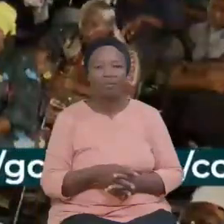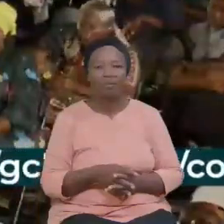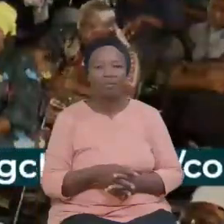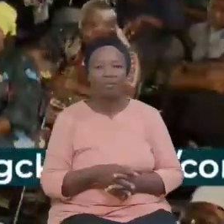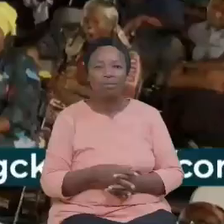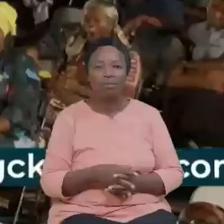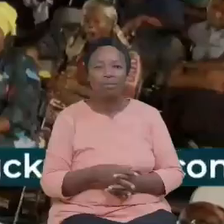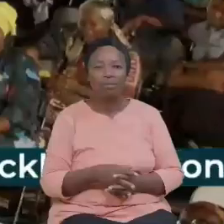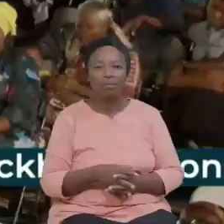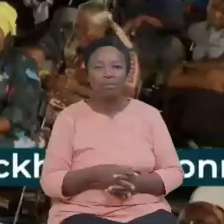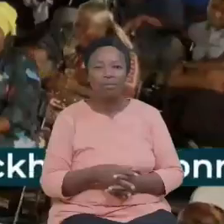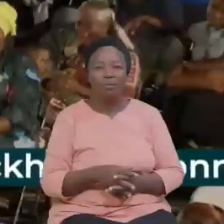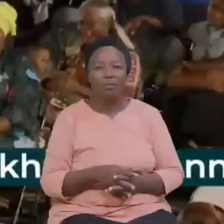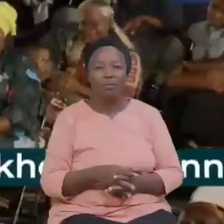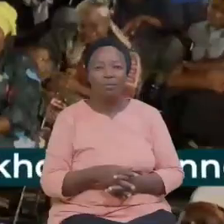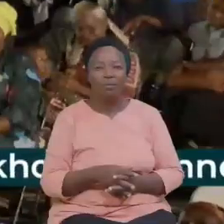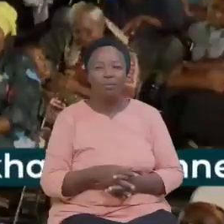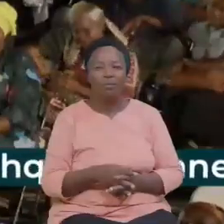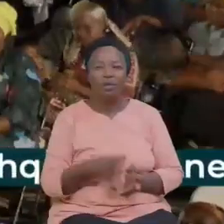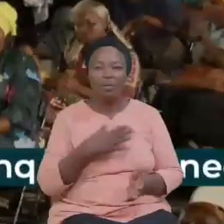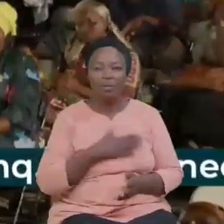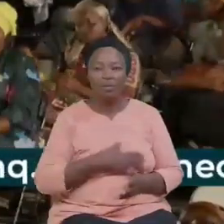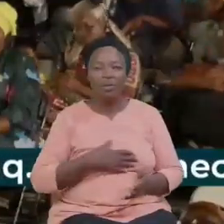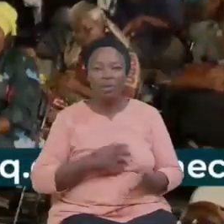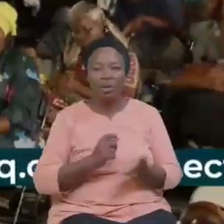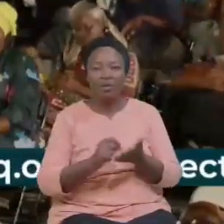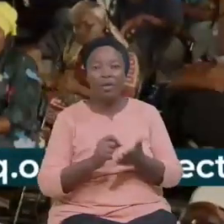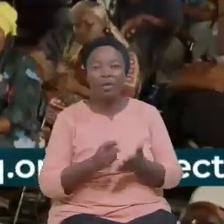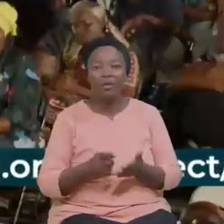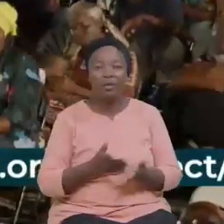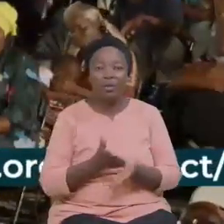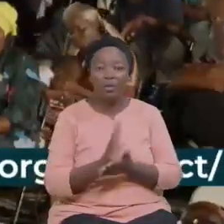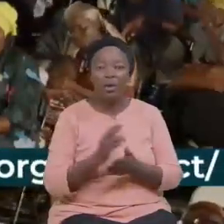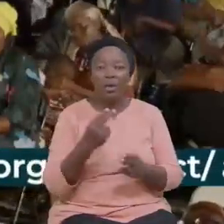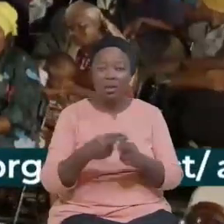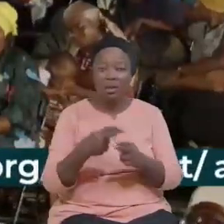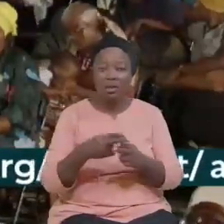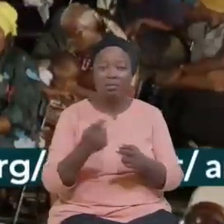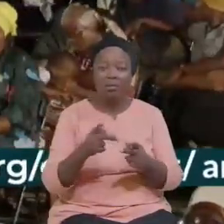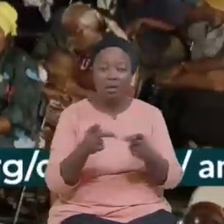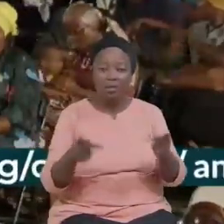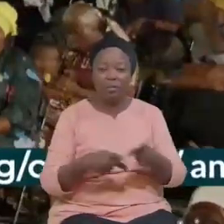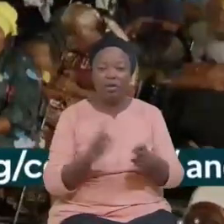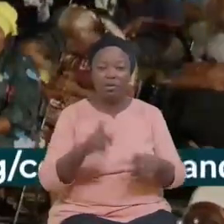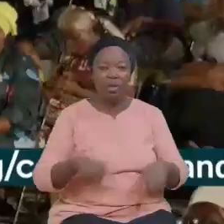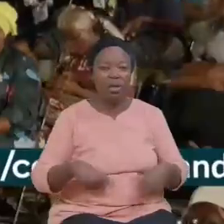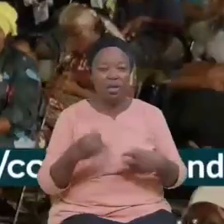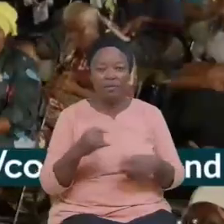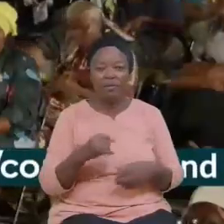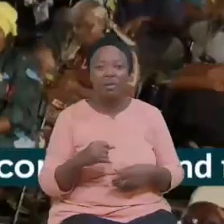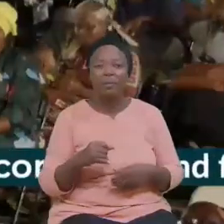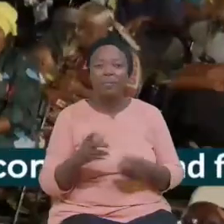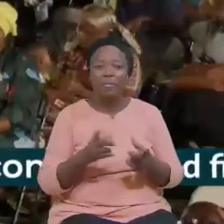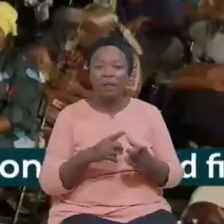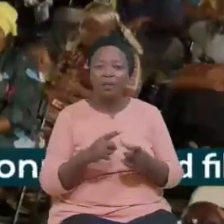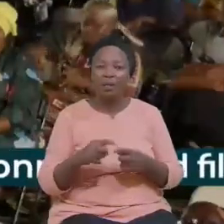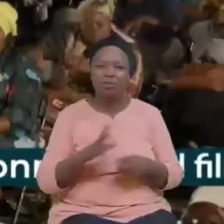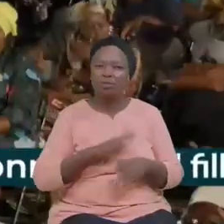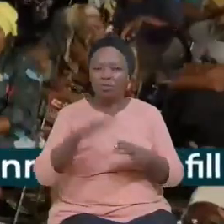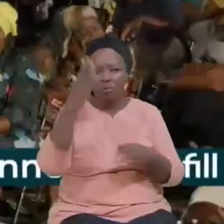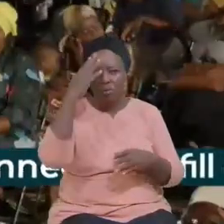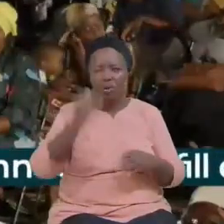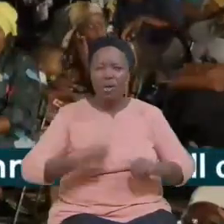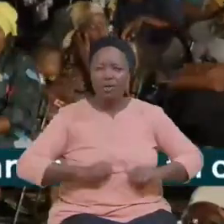Write your correct name, the place you are living. If there's any popular thing, maybe a church building or